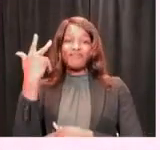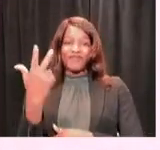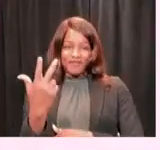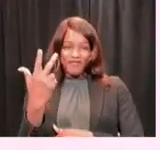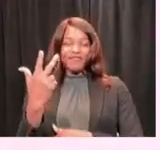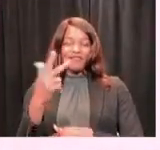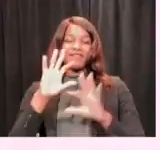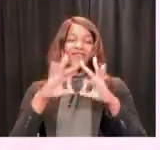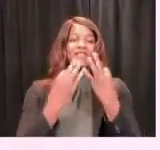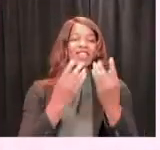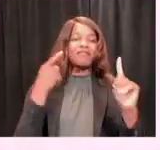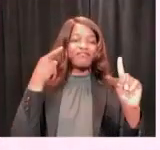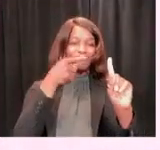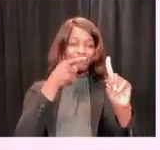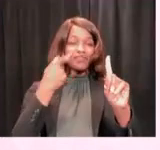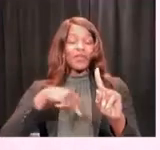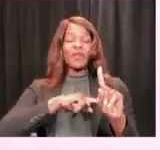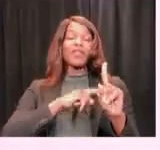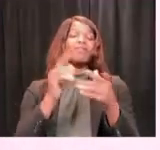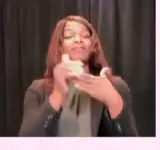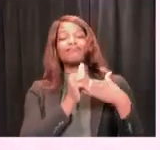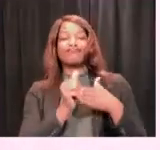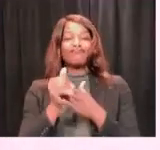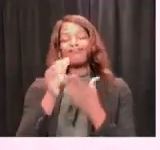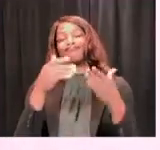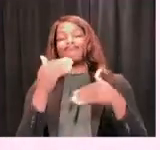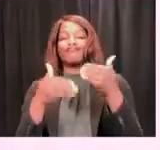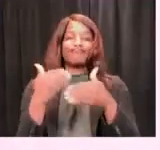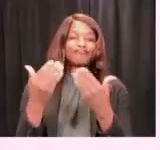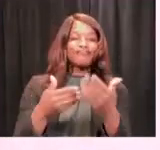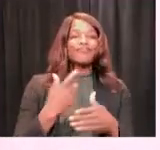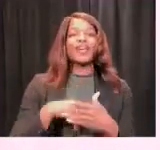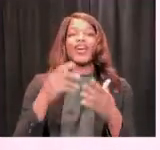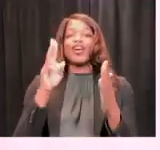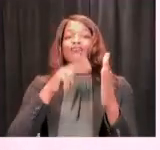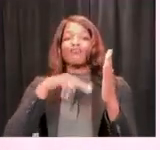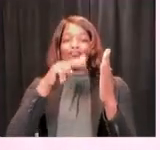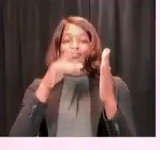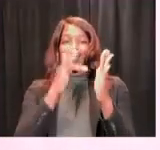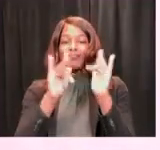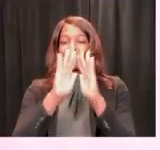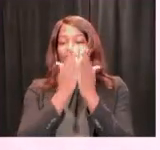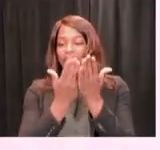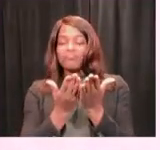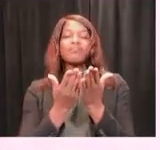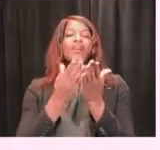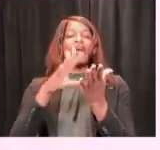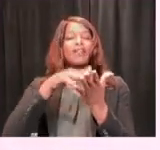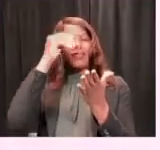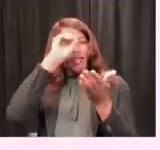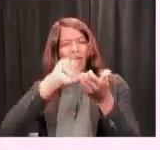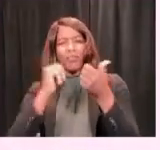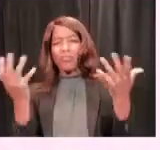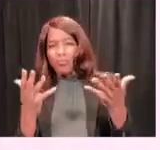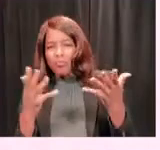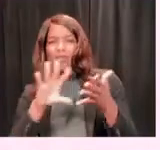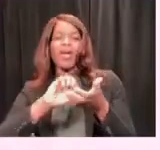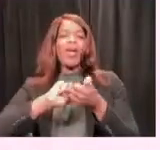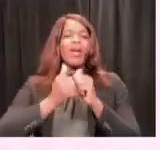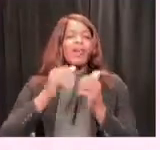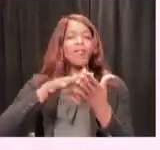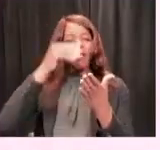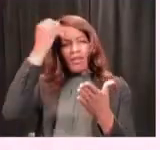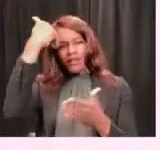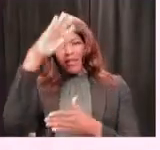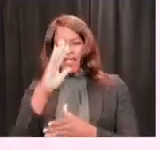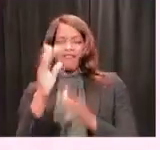Family Goals, right? We've been on this journey, walking through God's word week by week, learning how to honor God faithfully in our family.